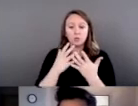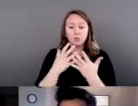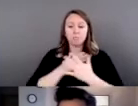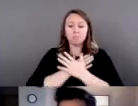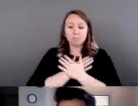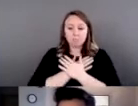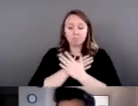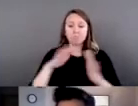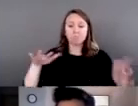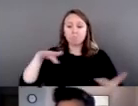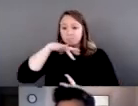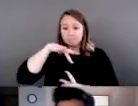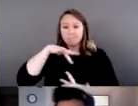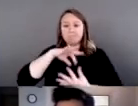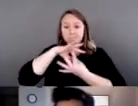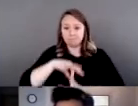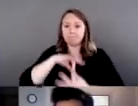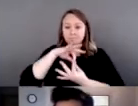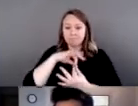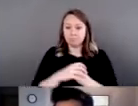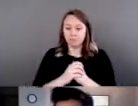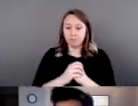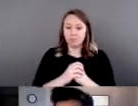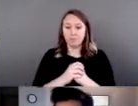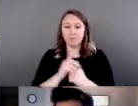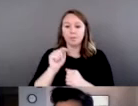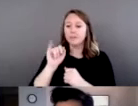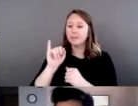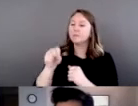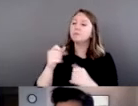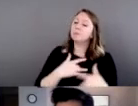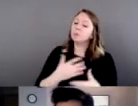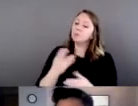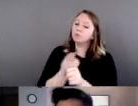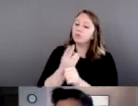before we come back? We have used, usually the